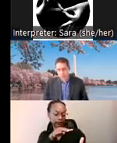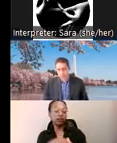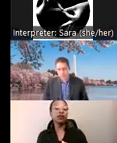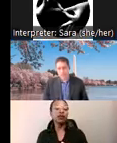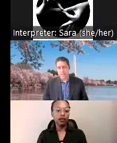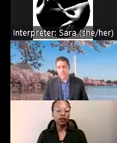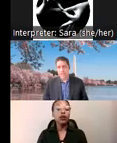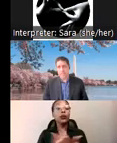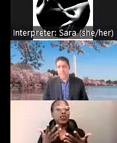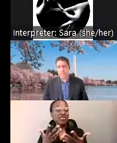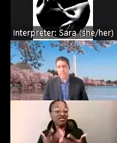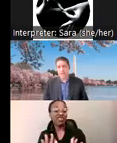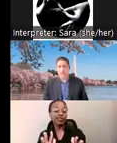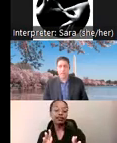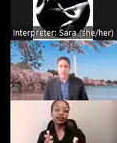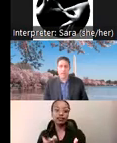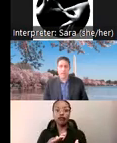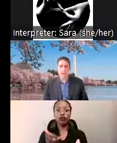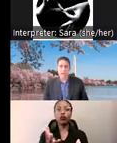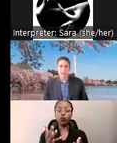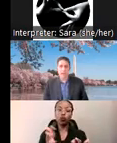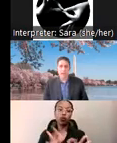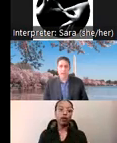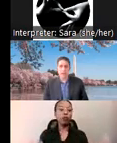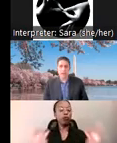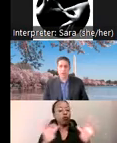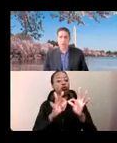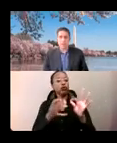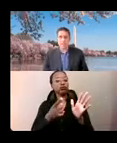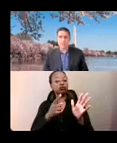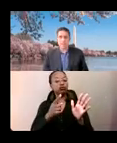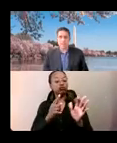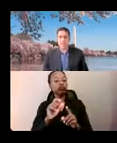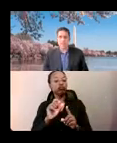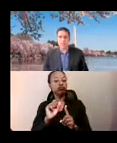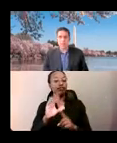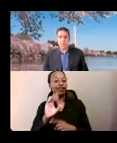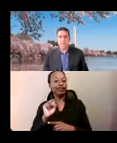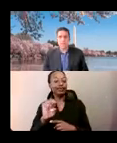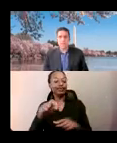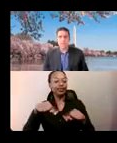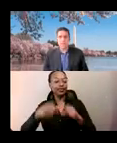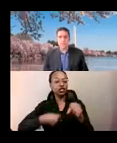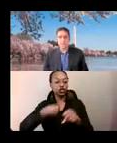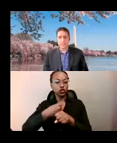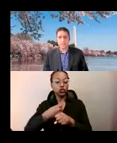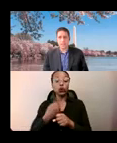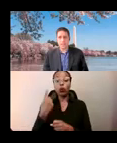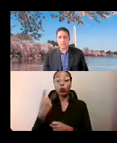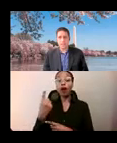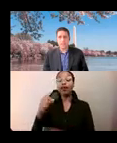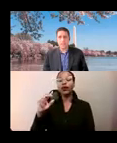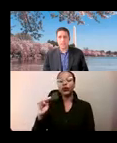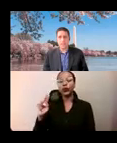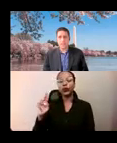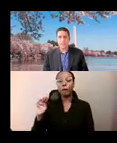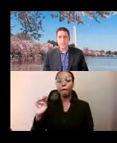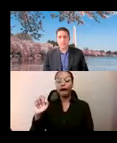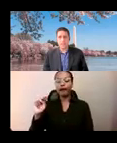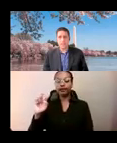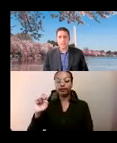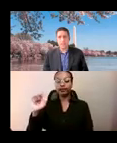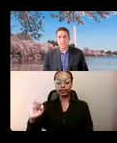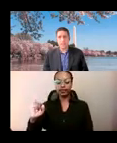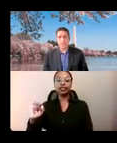Concluded a number of significant cases this year. And the big highlight here was the case of Muimanzi versus Wilson. This was a case